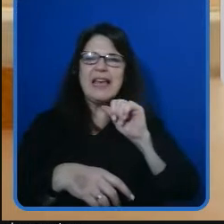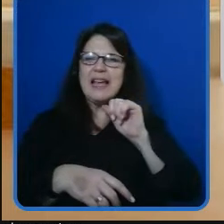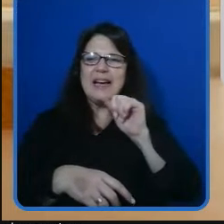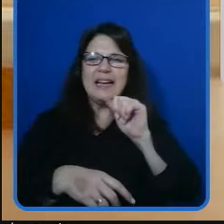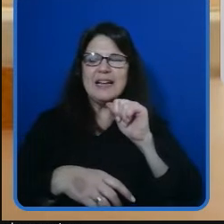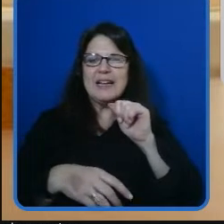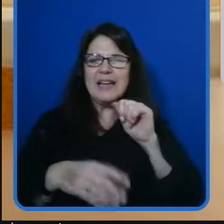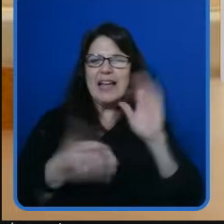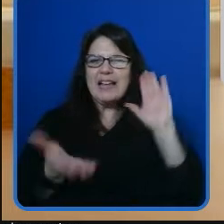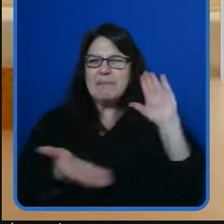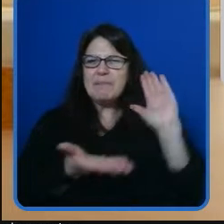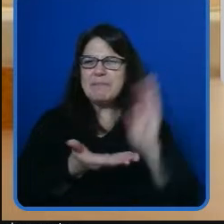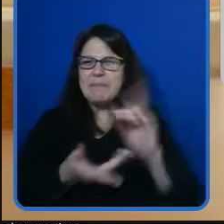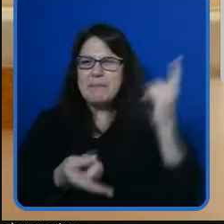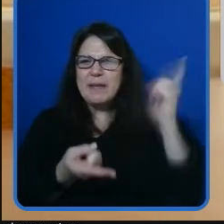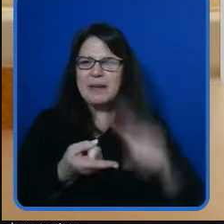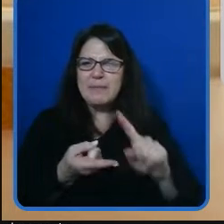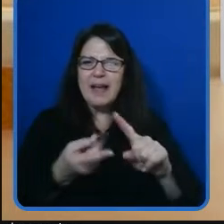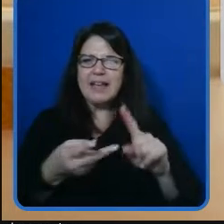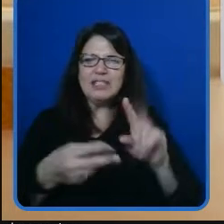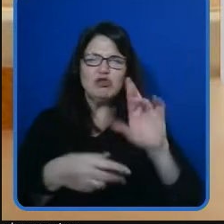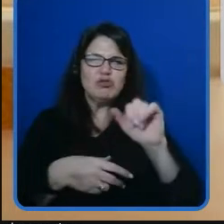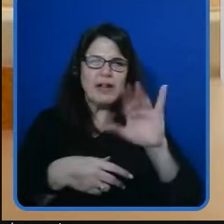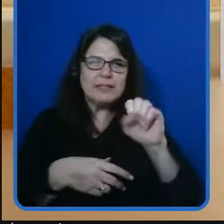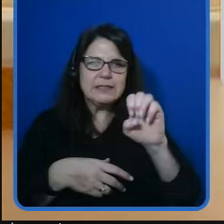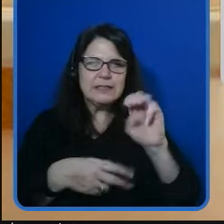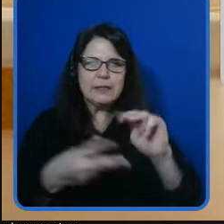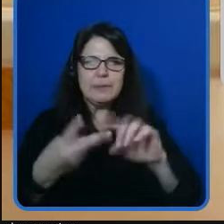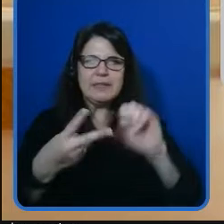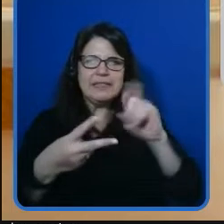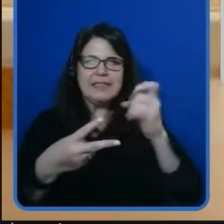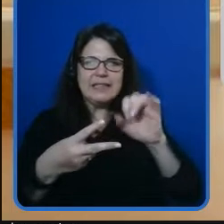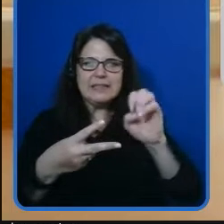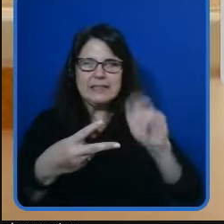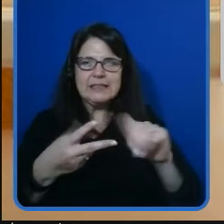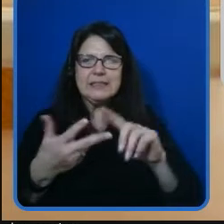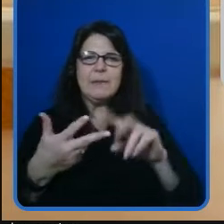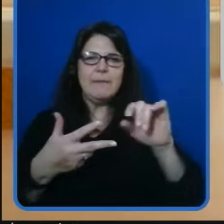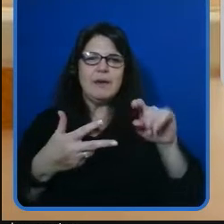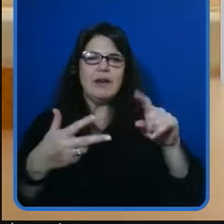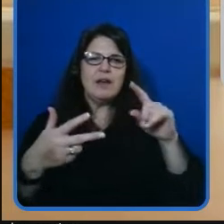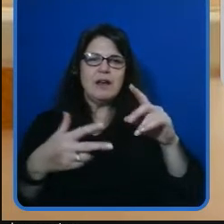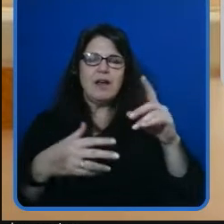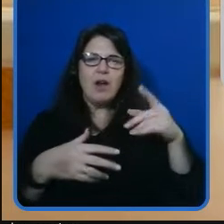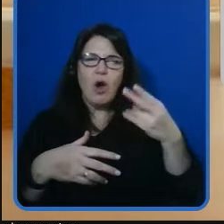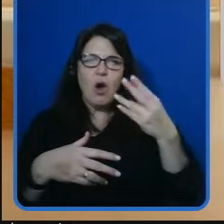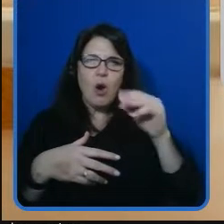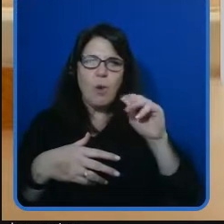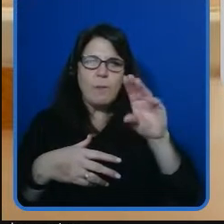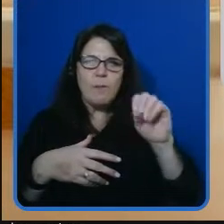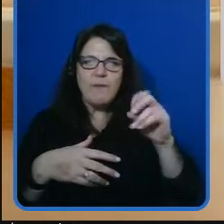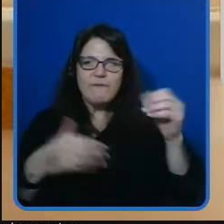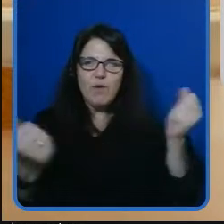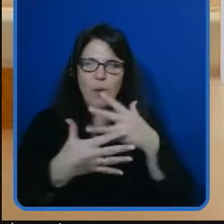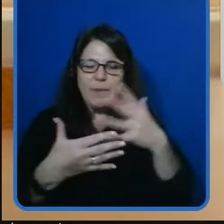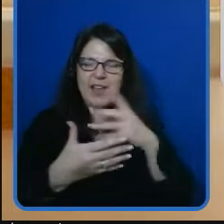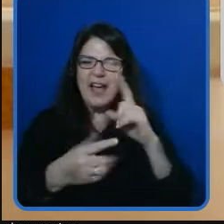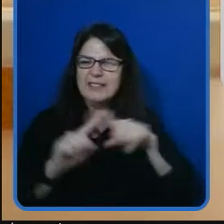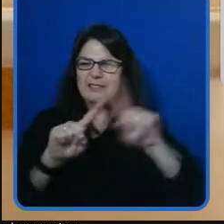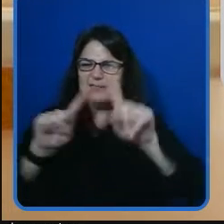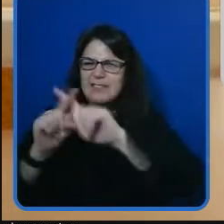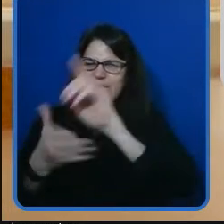homophobia, ableism, ageism, and other forms of systemic discrimination and bias in our professional lives. This